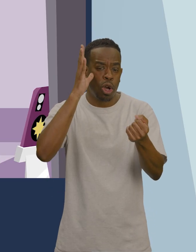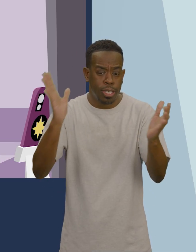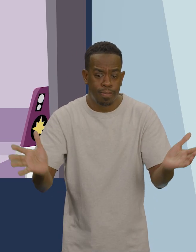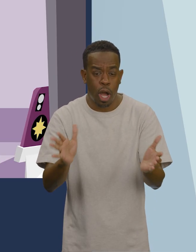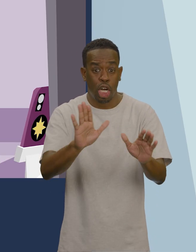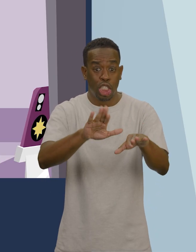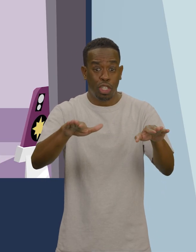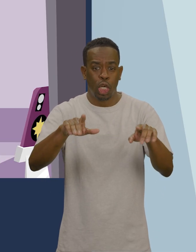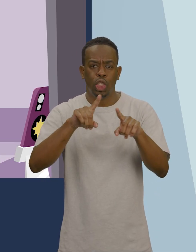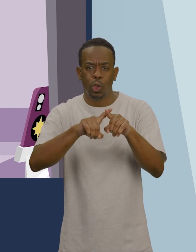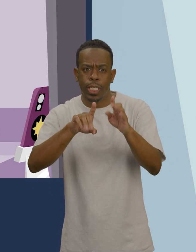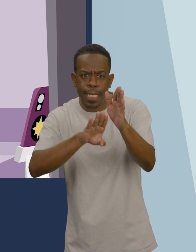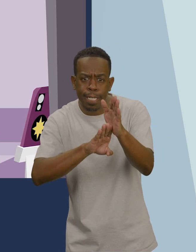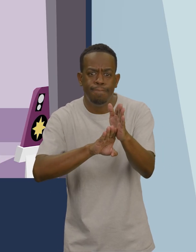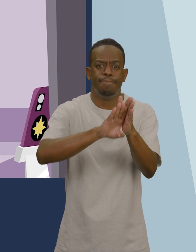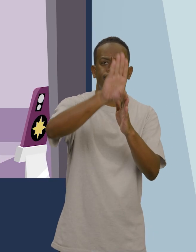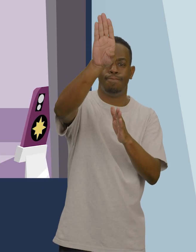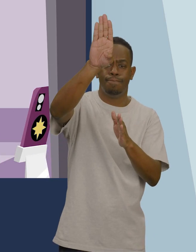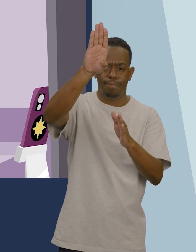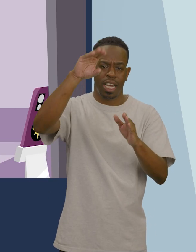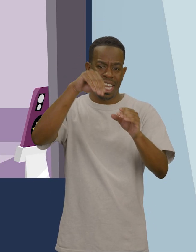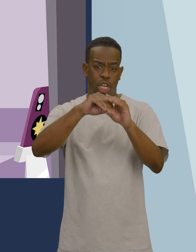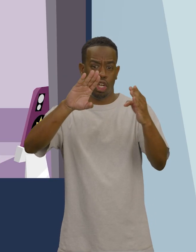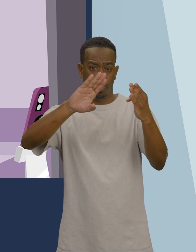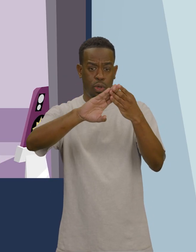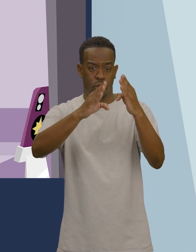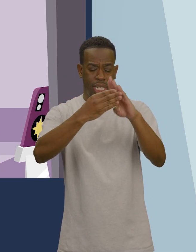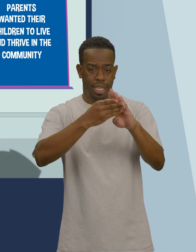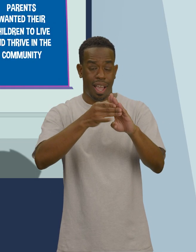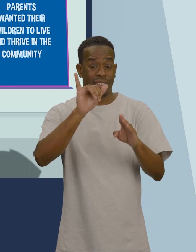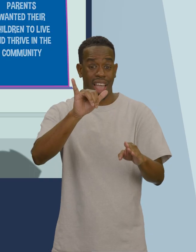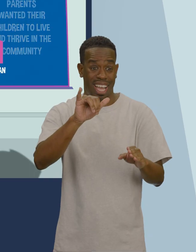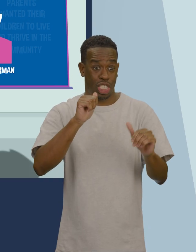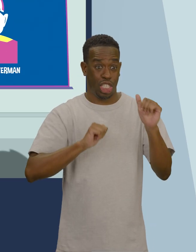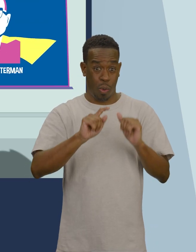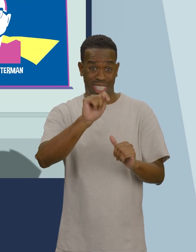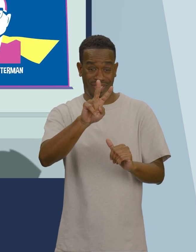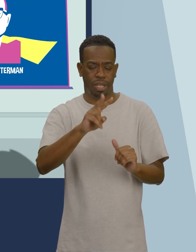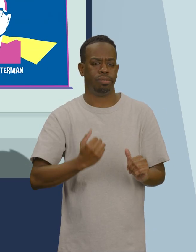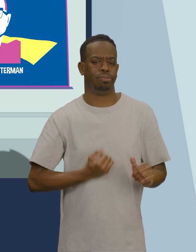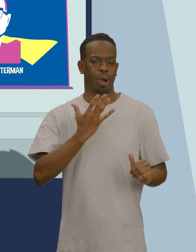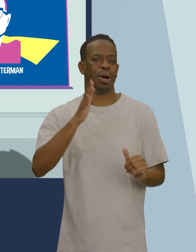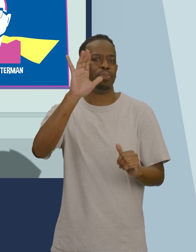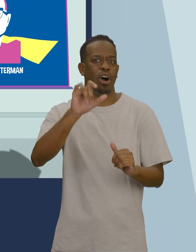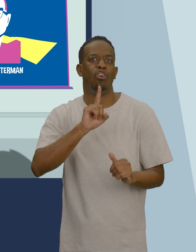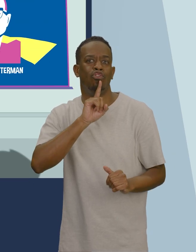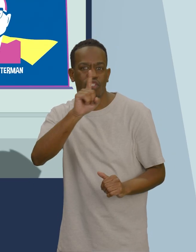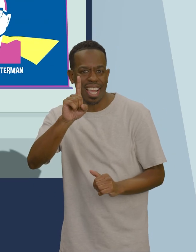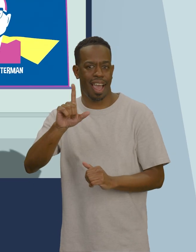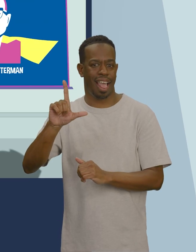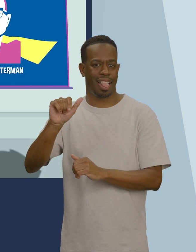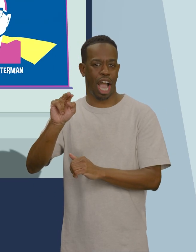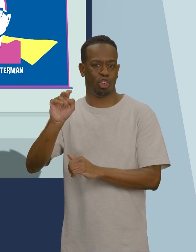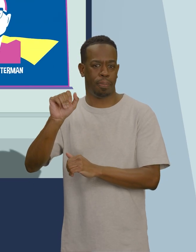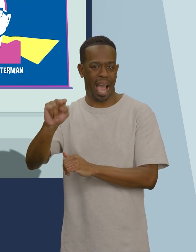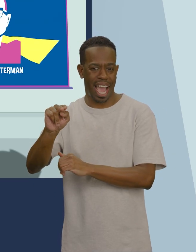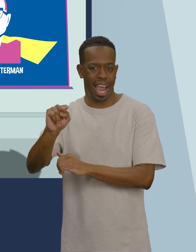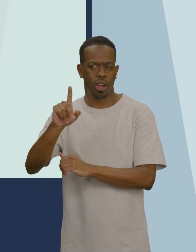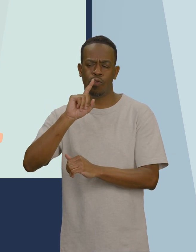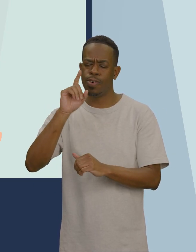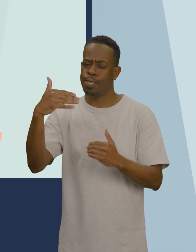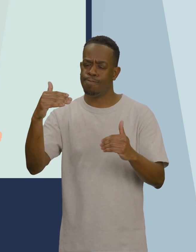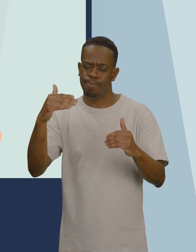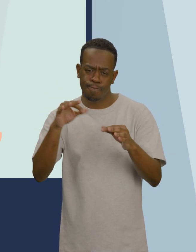their children with disabilities to live and thrive in the community. The TV show was inspired by the real Lanterman, who was a hero to so